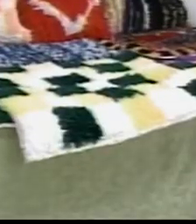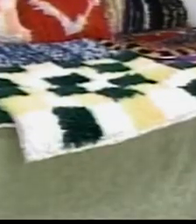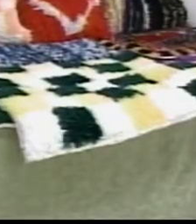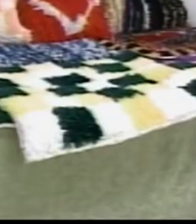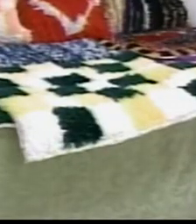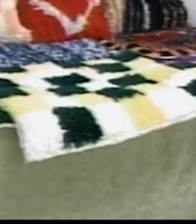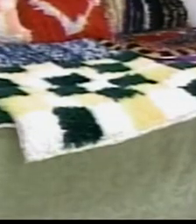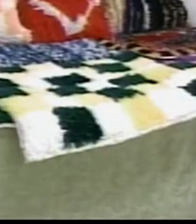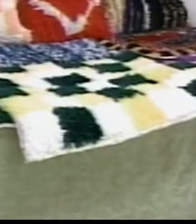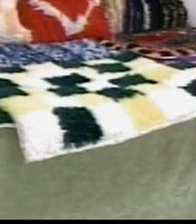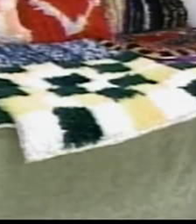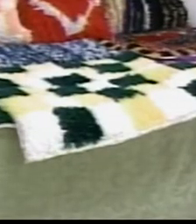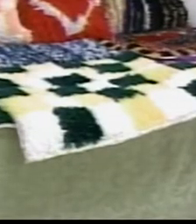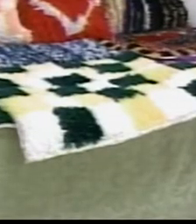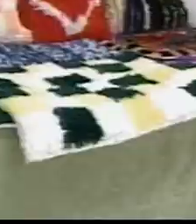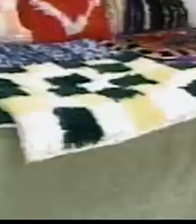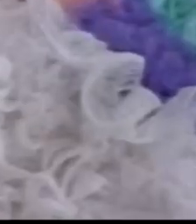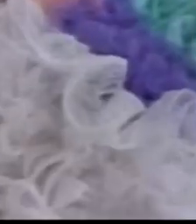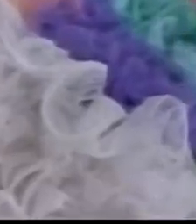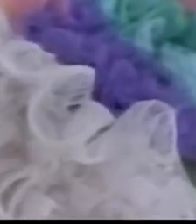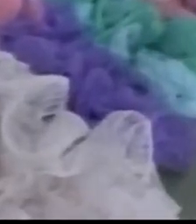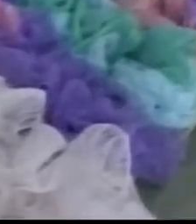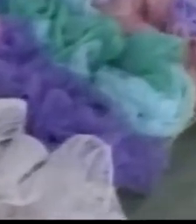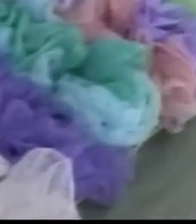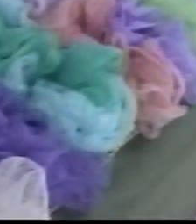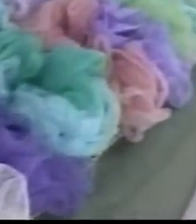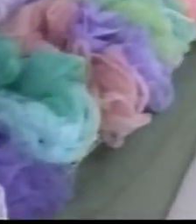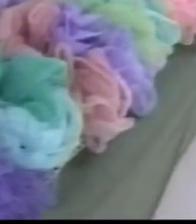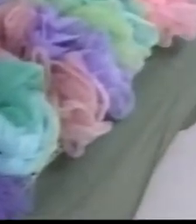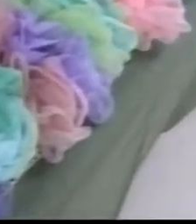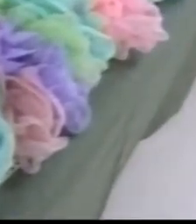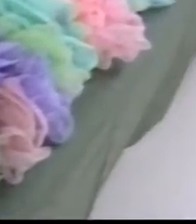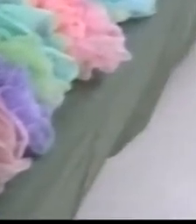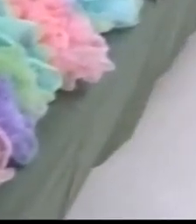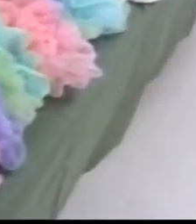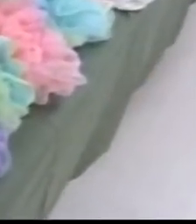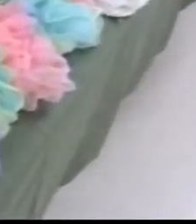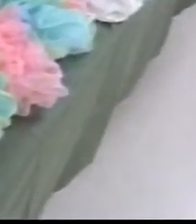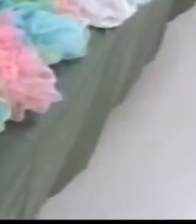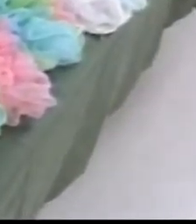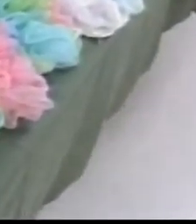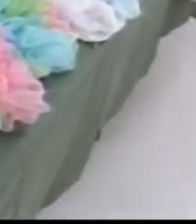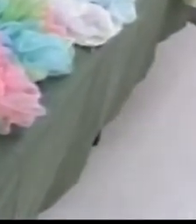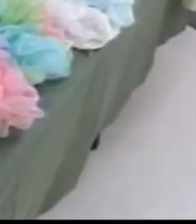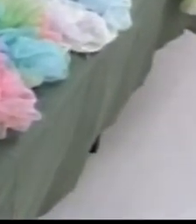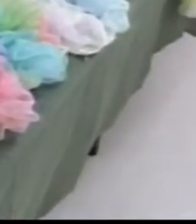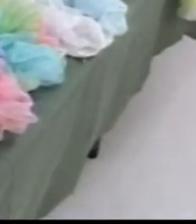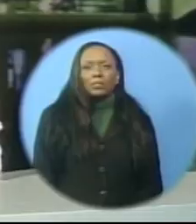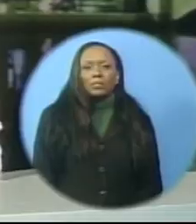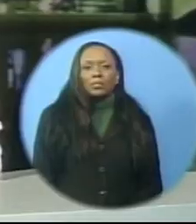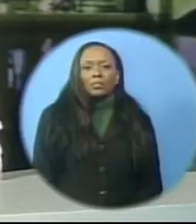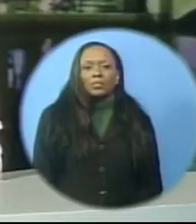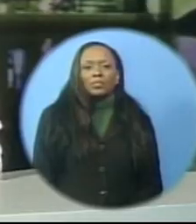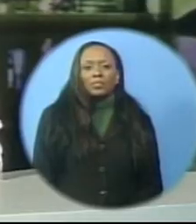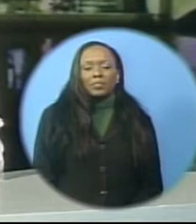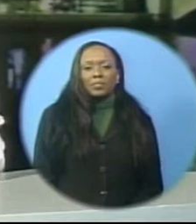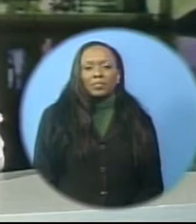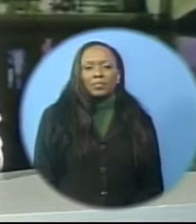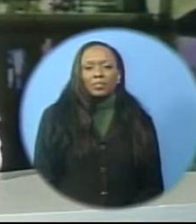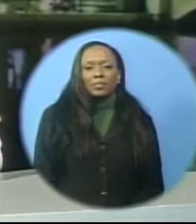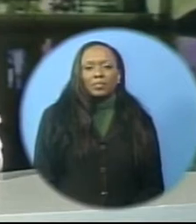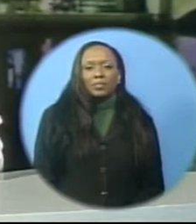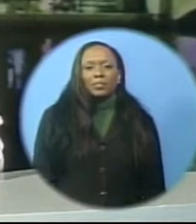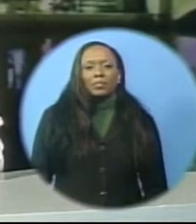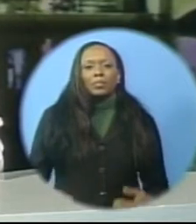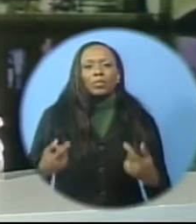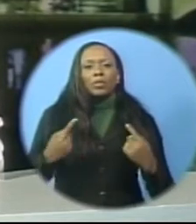over 120 participants. Community Development Minister Steve Blackett is also expected to attend.